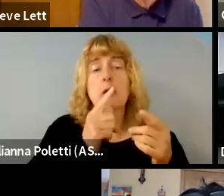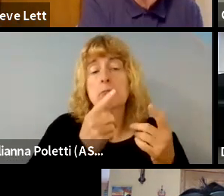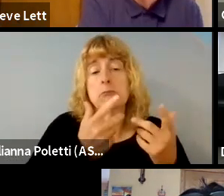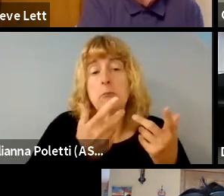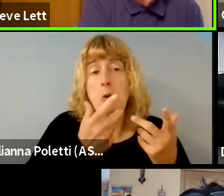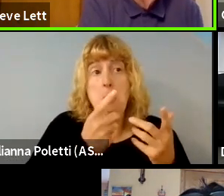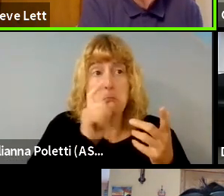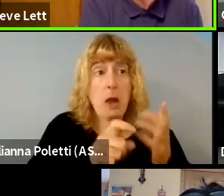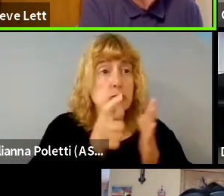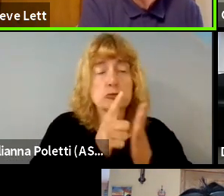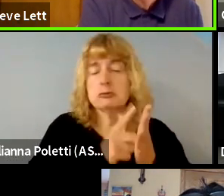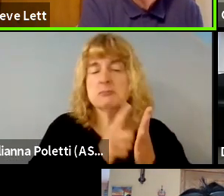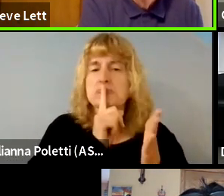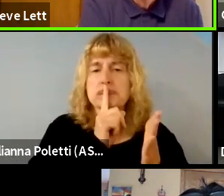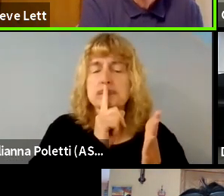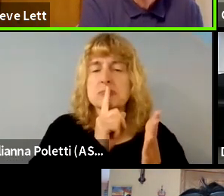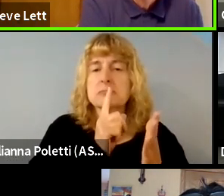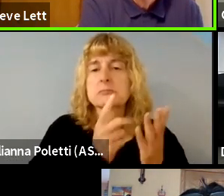Okay.